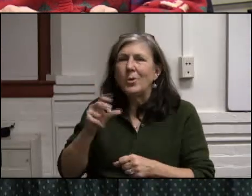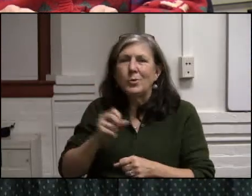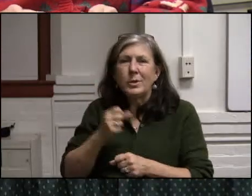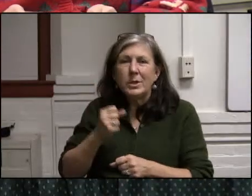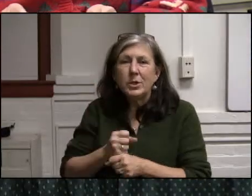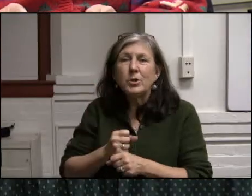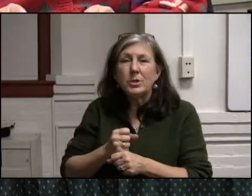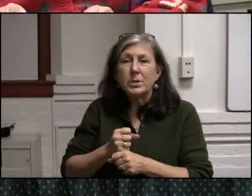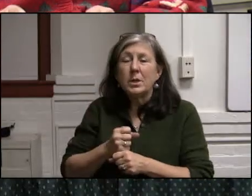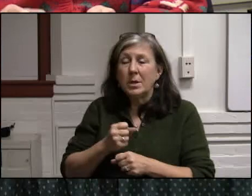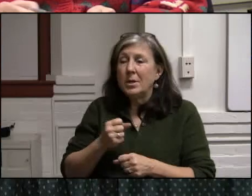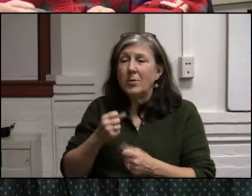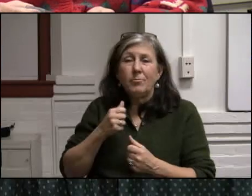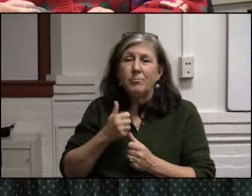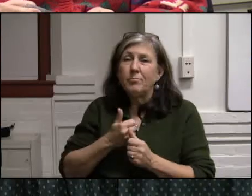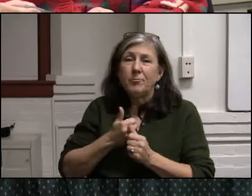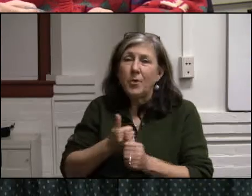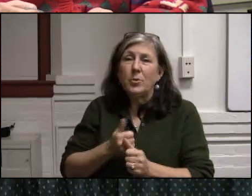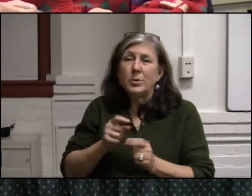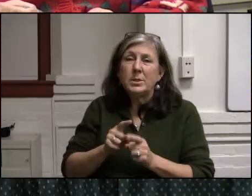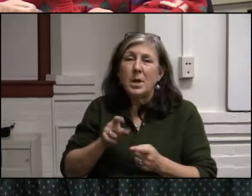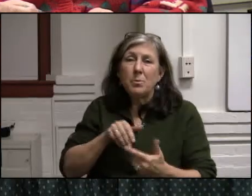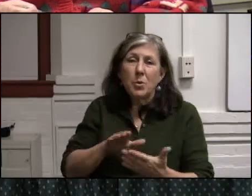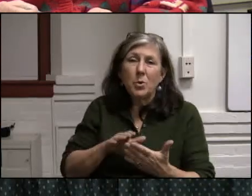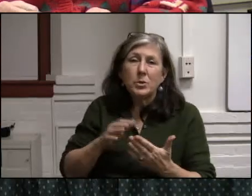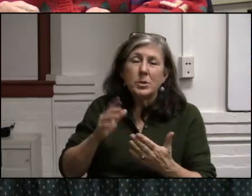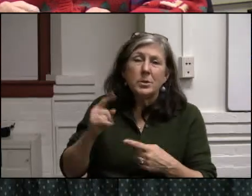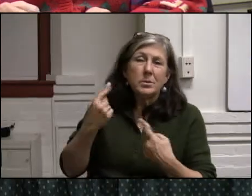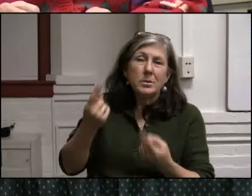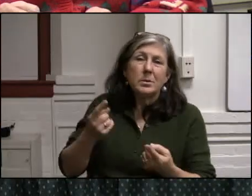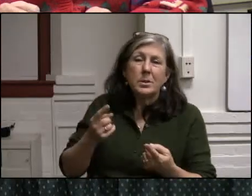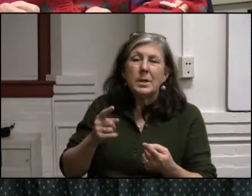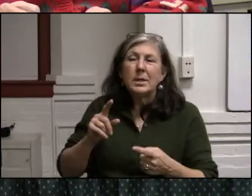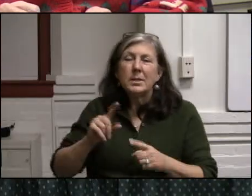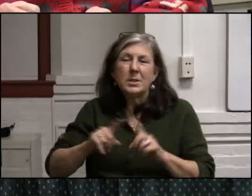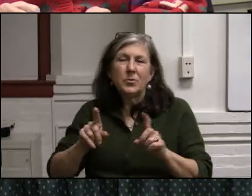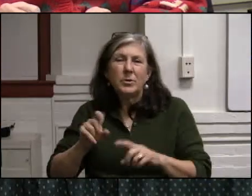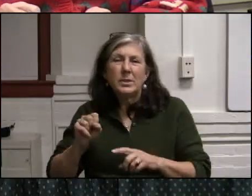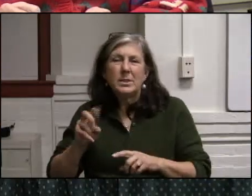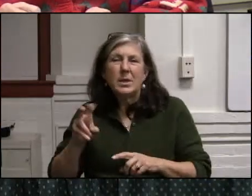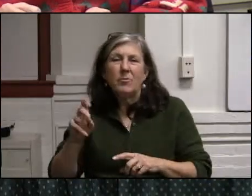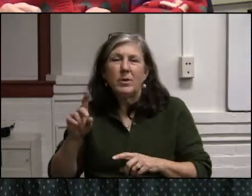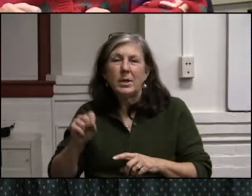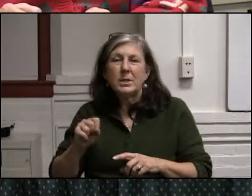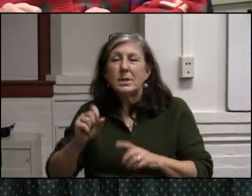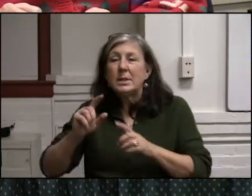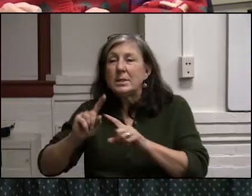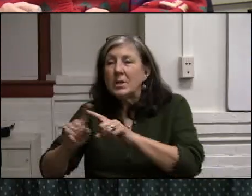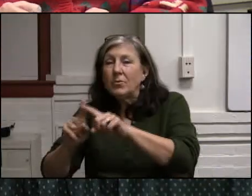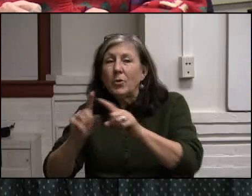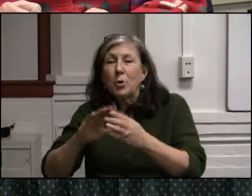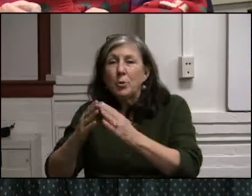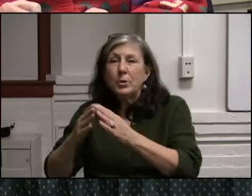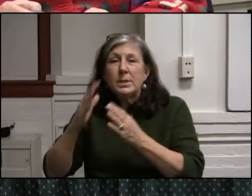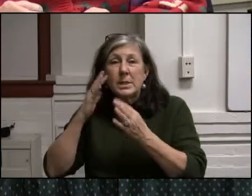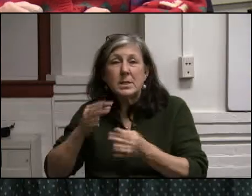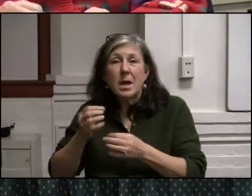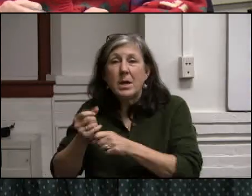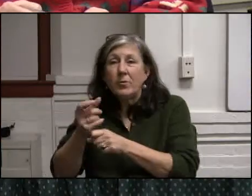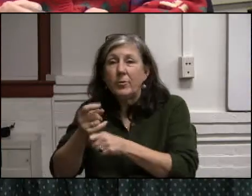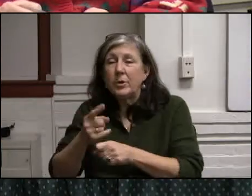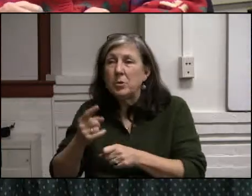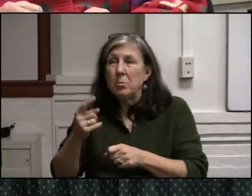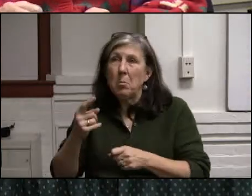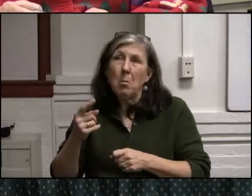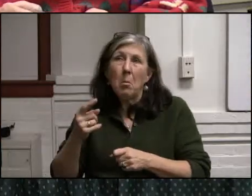it has been applied. And unlike CEVEDS, where individual communities make a decision from year to year about whether or not to pay